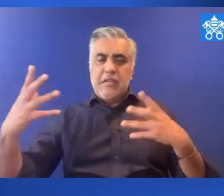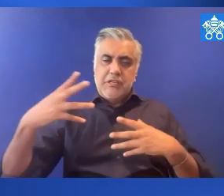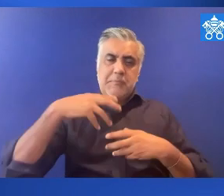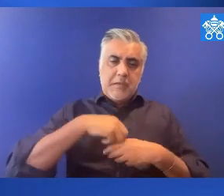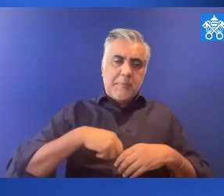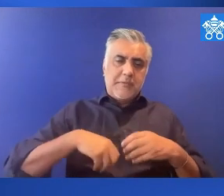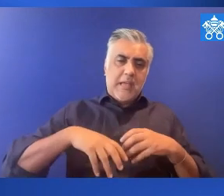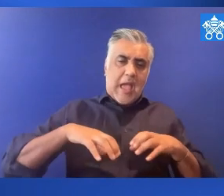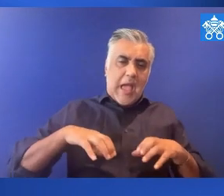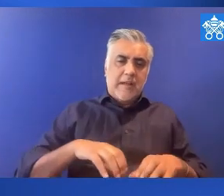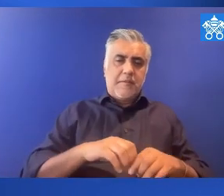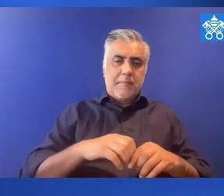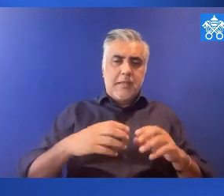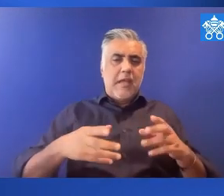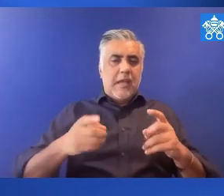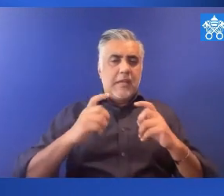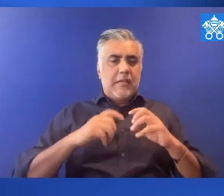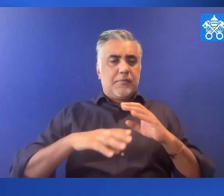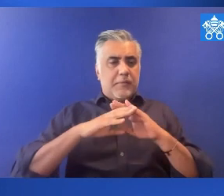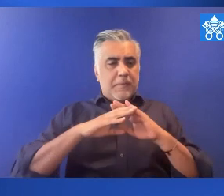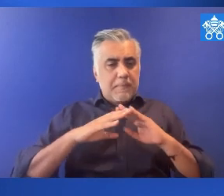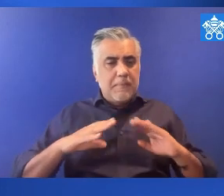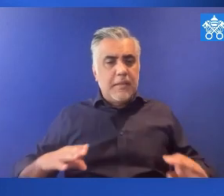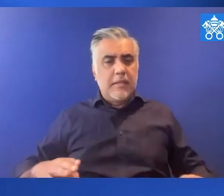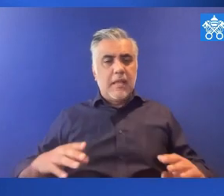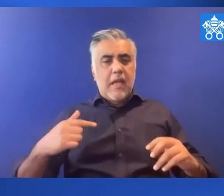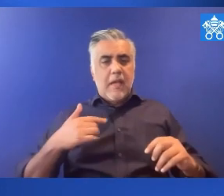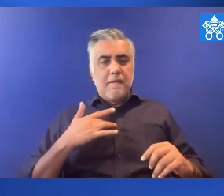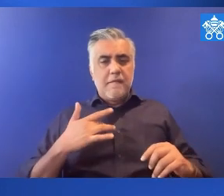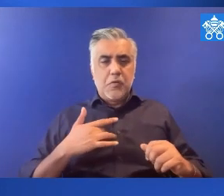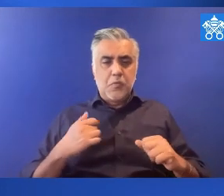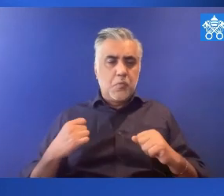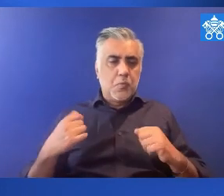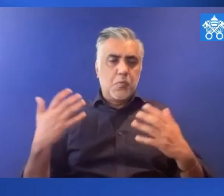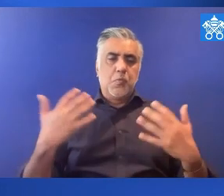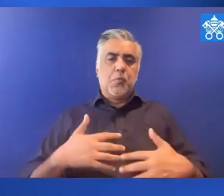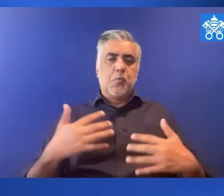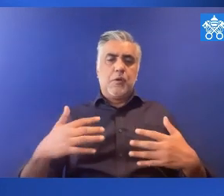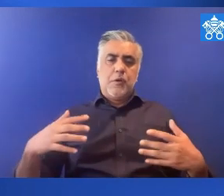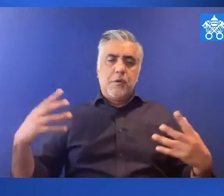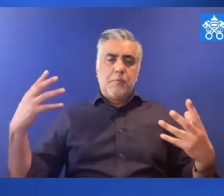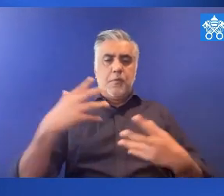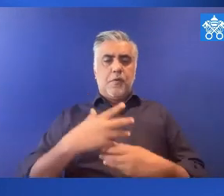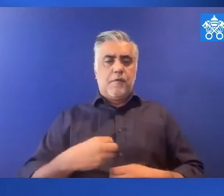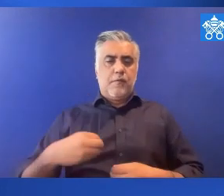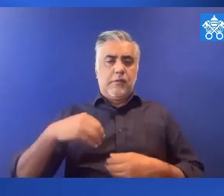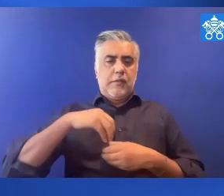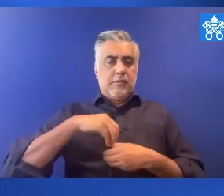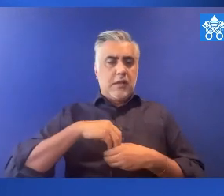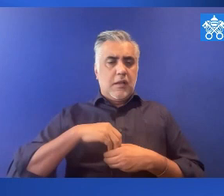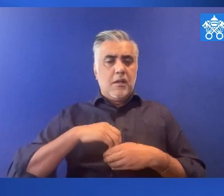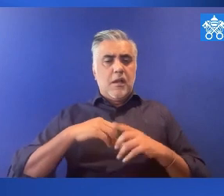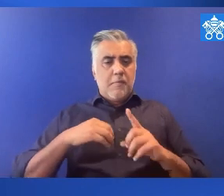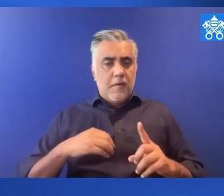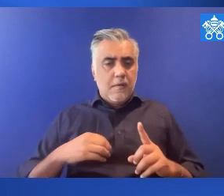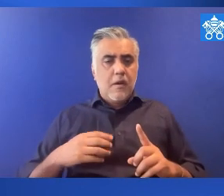It is a genuine peace that gives rise to good sentiments